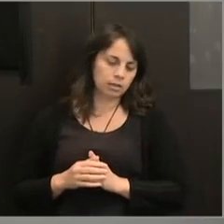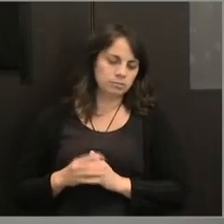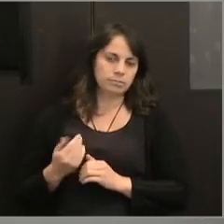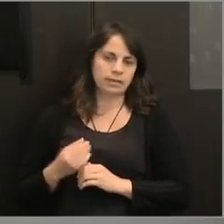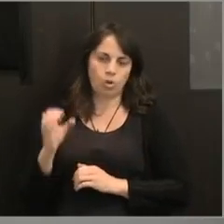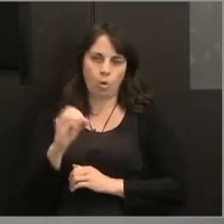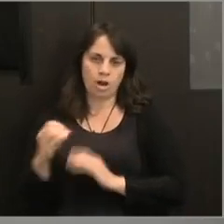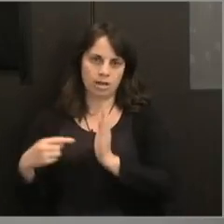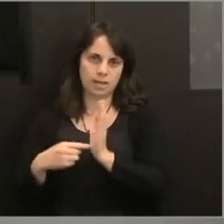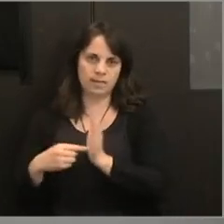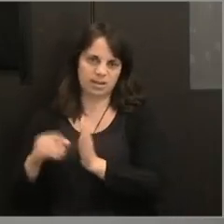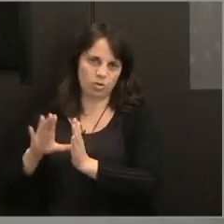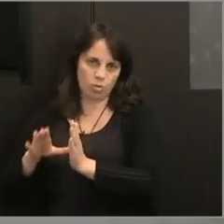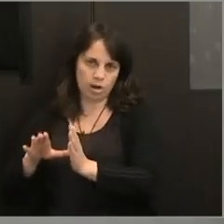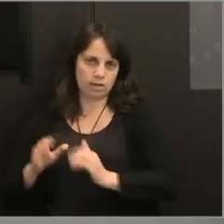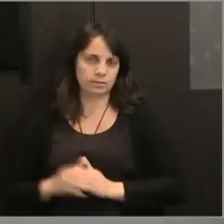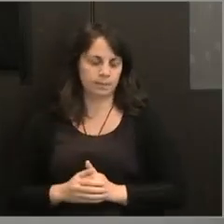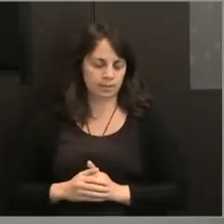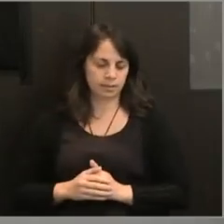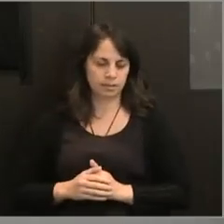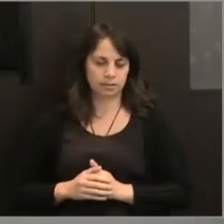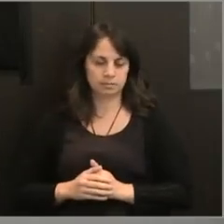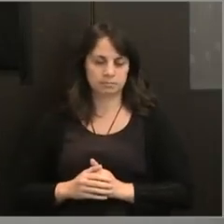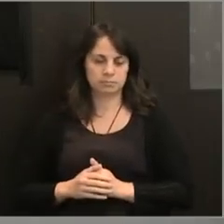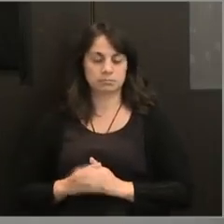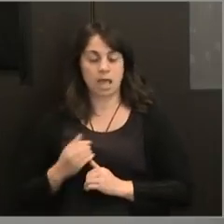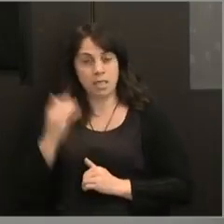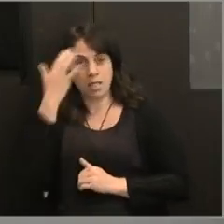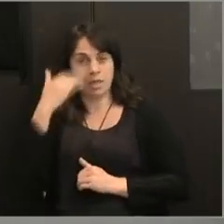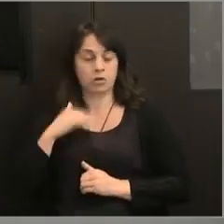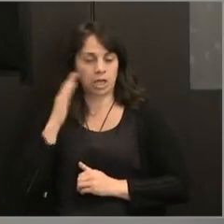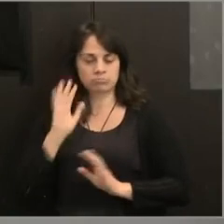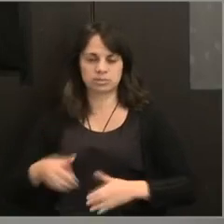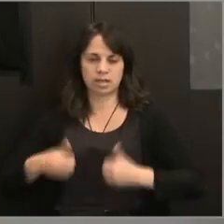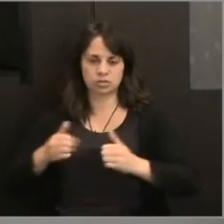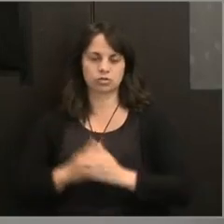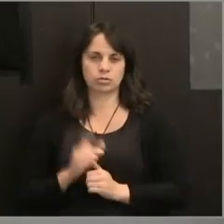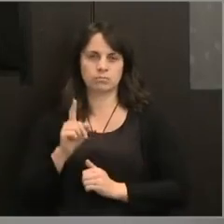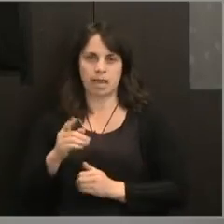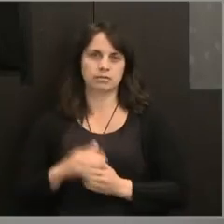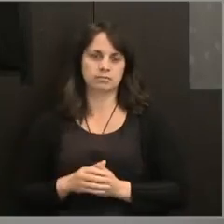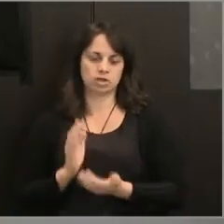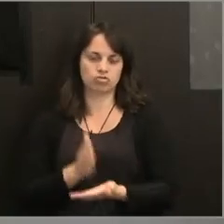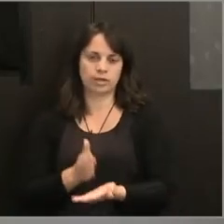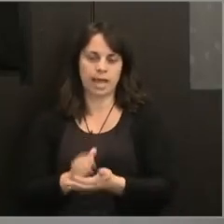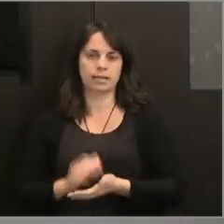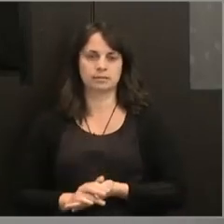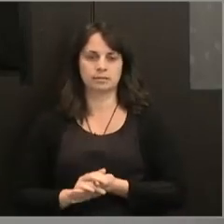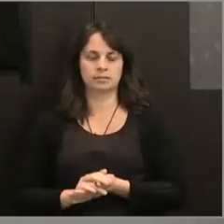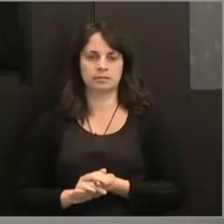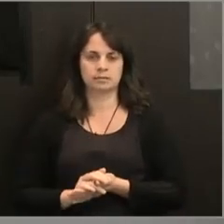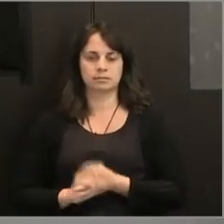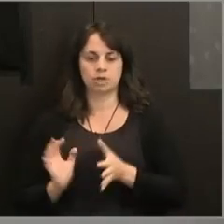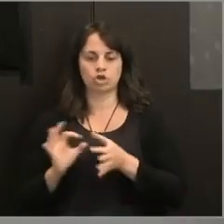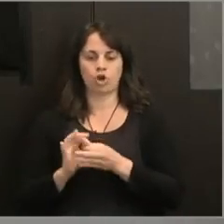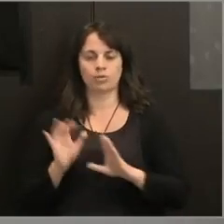tamariki. Sounds good in theory, but in practice you are co-designing a